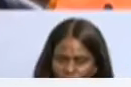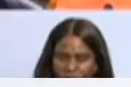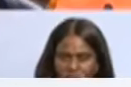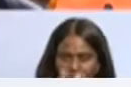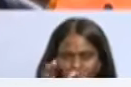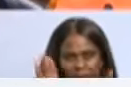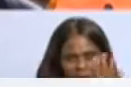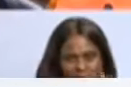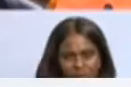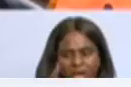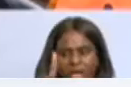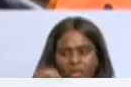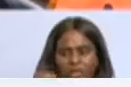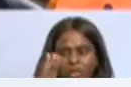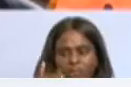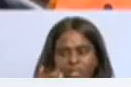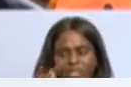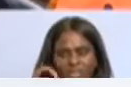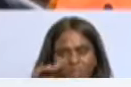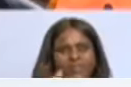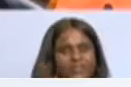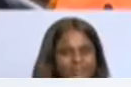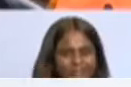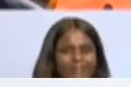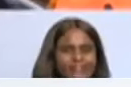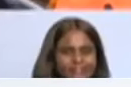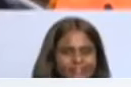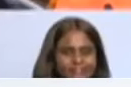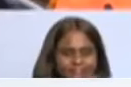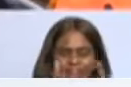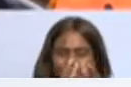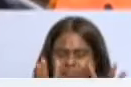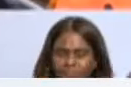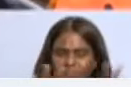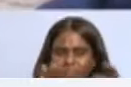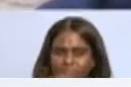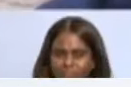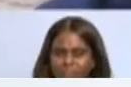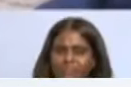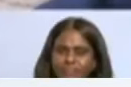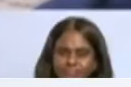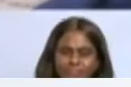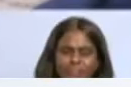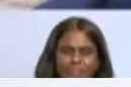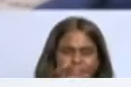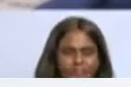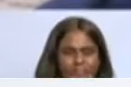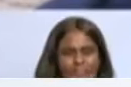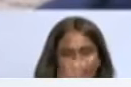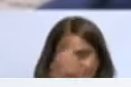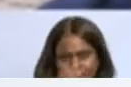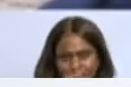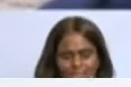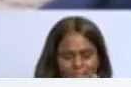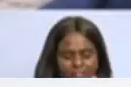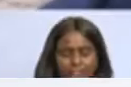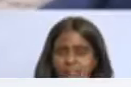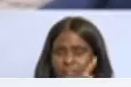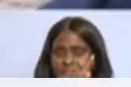The revitalization, important revitalization of the Tanzania-Zambia railway